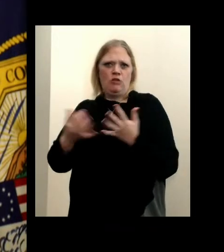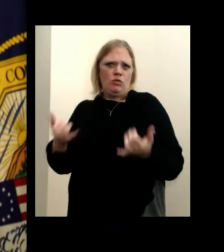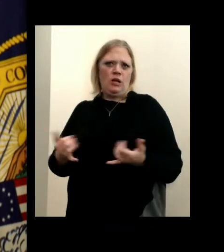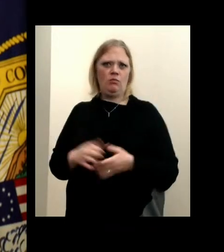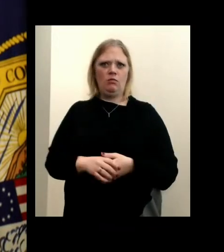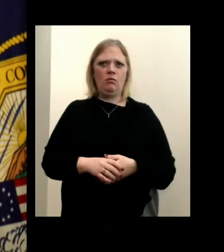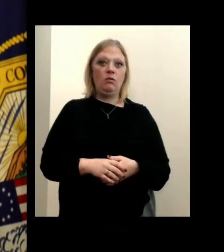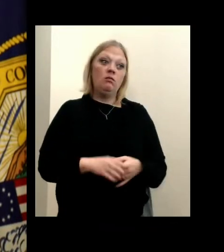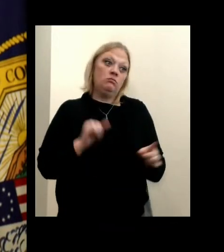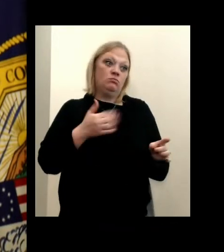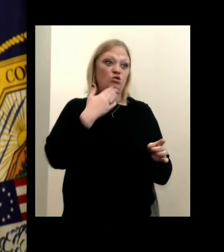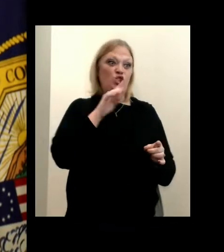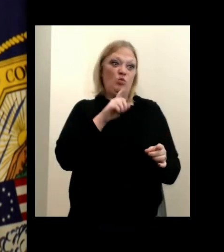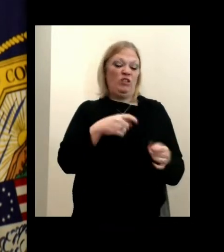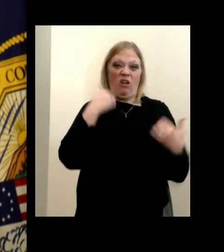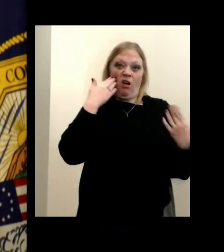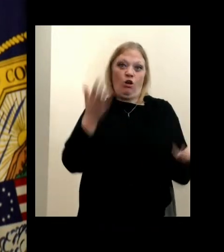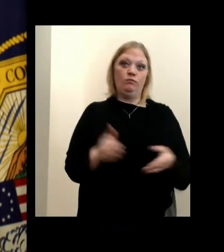That's a good question. I don't know.